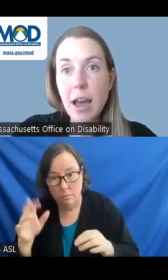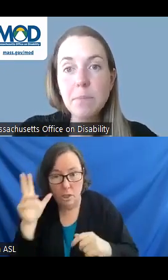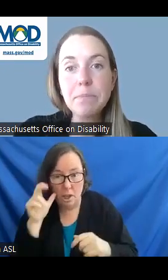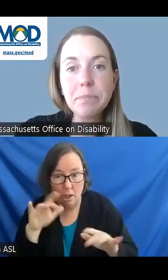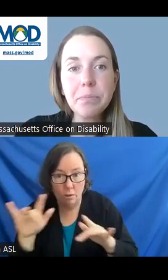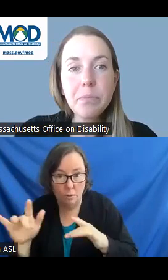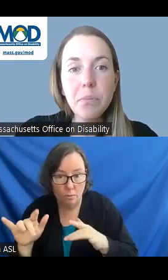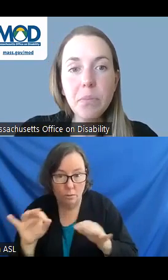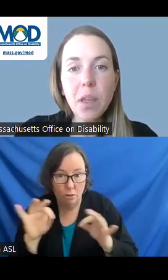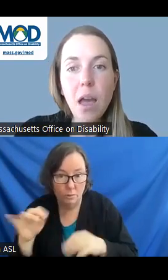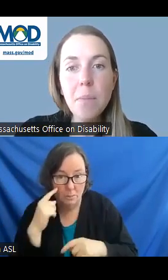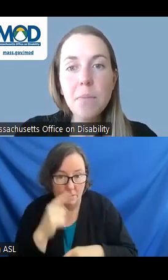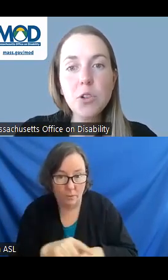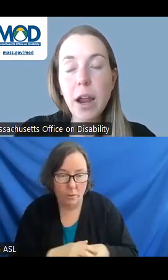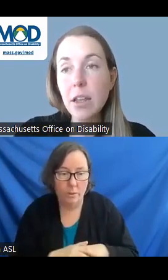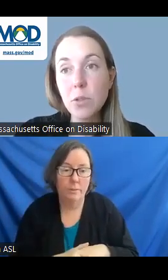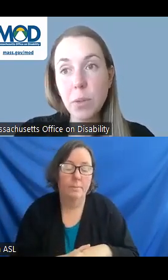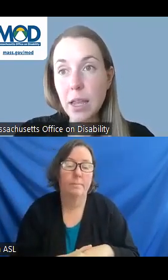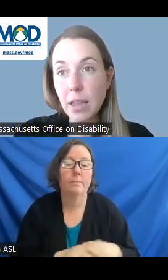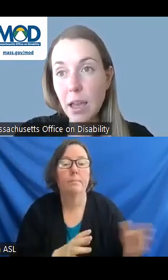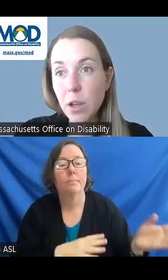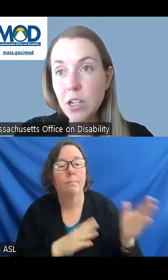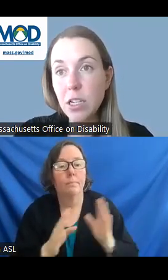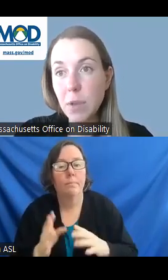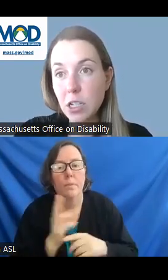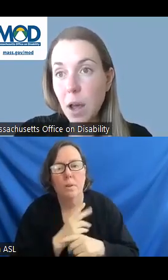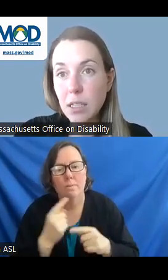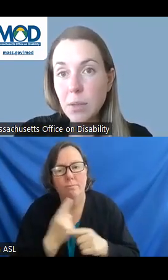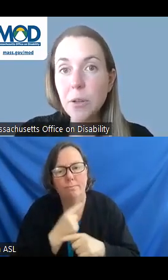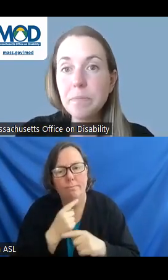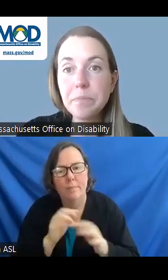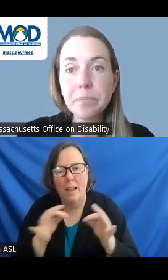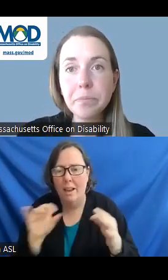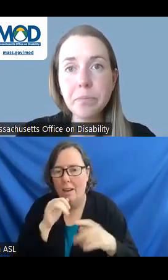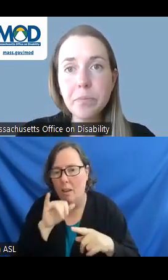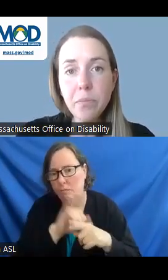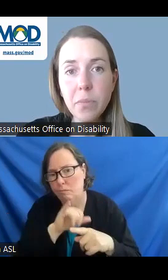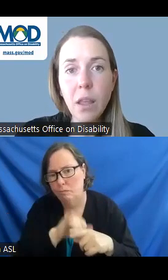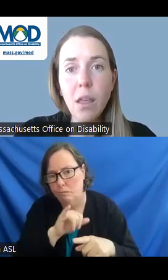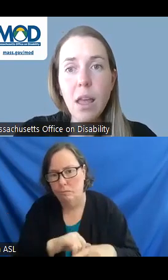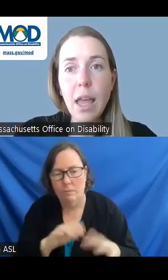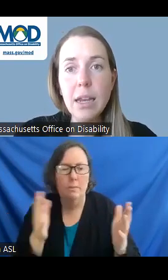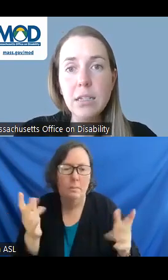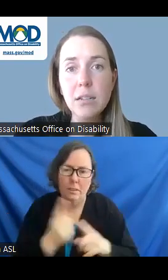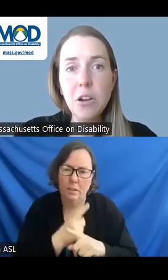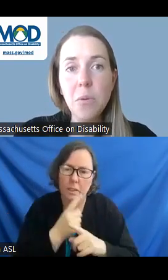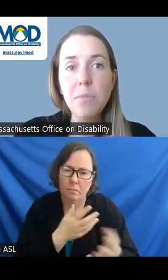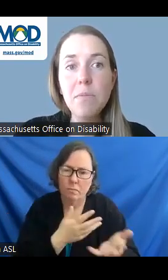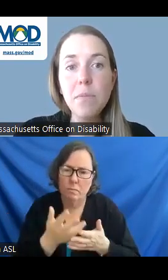to that. Try to use plain language as much as possible,